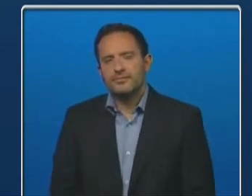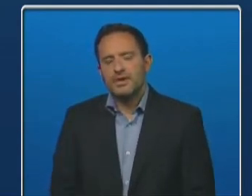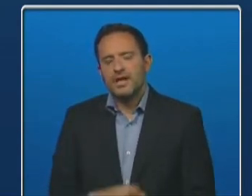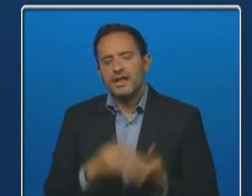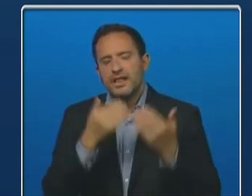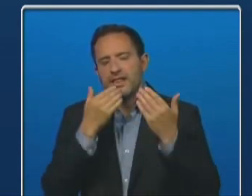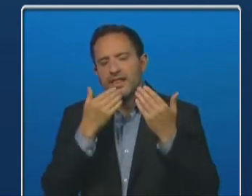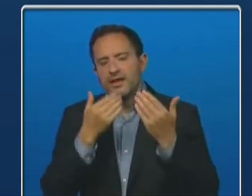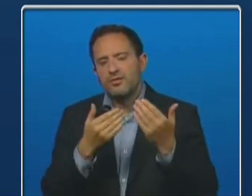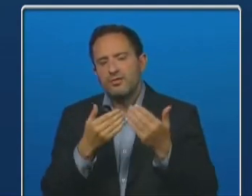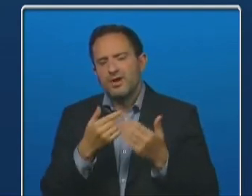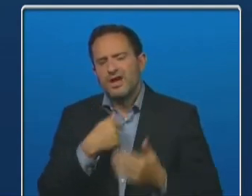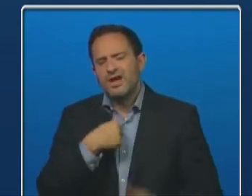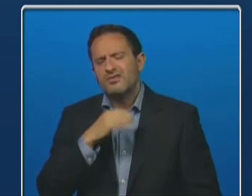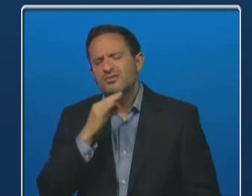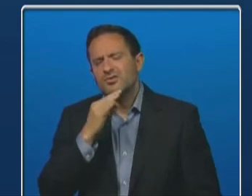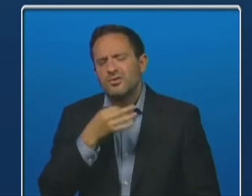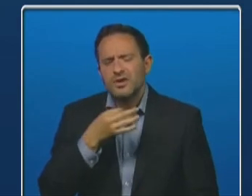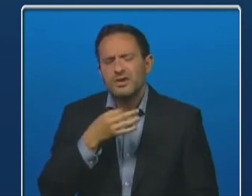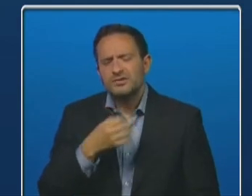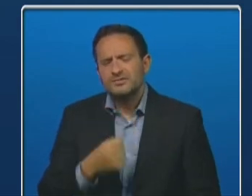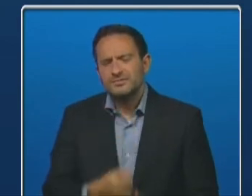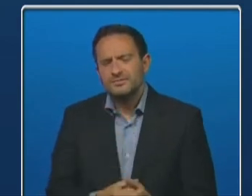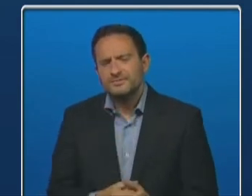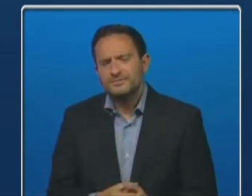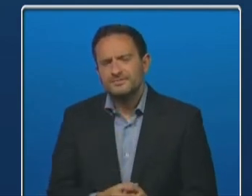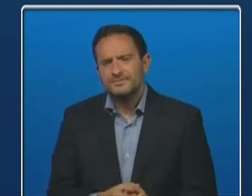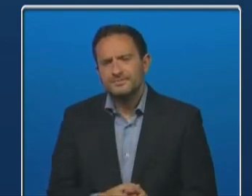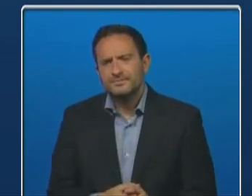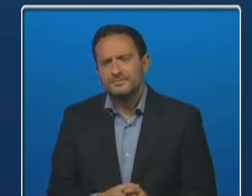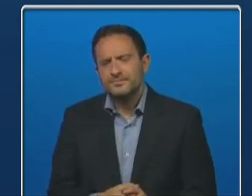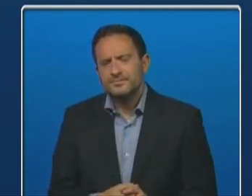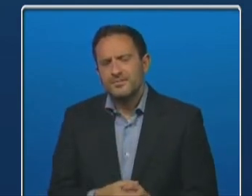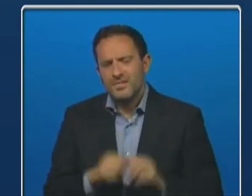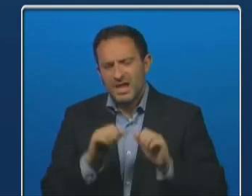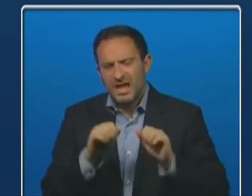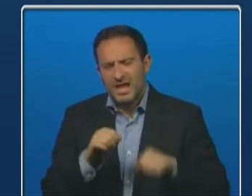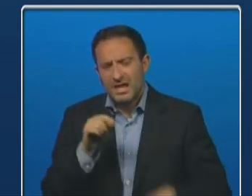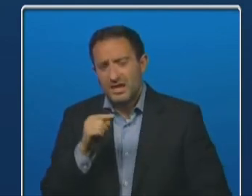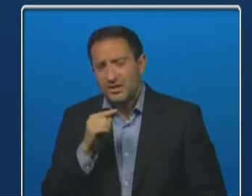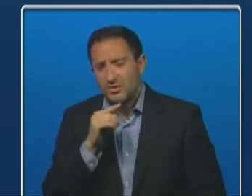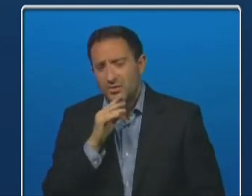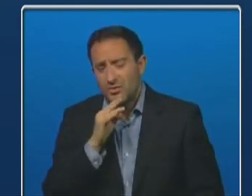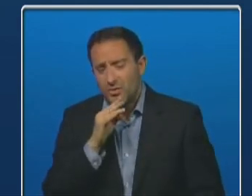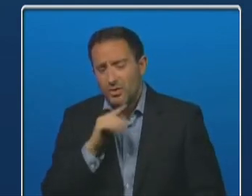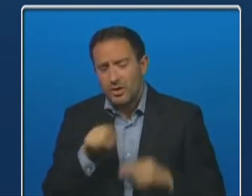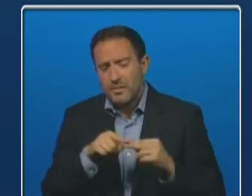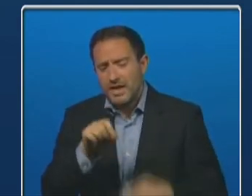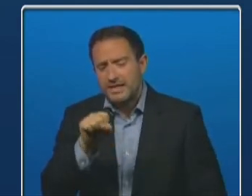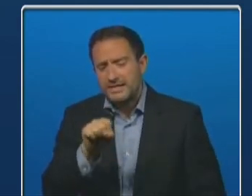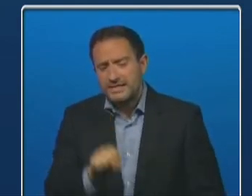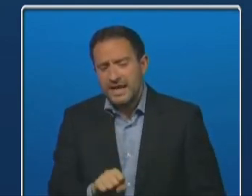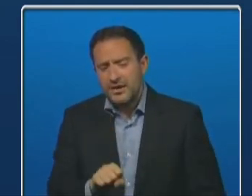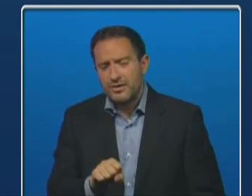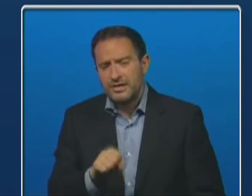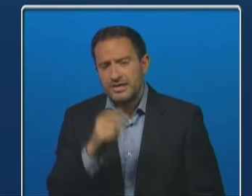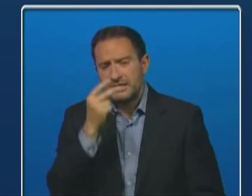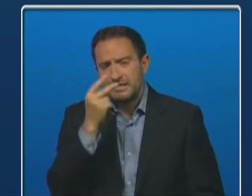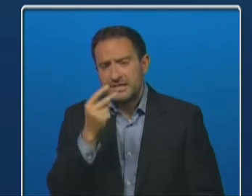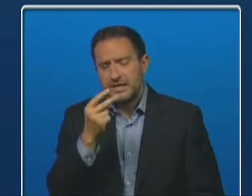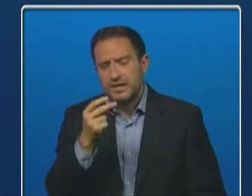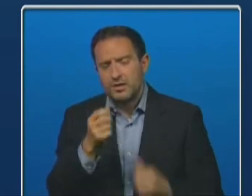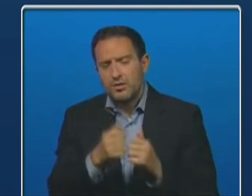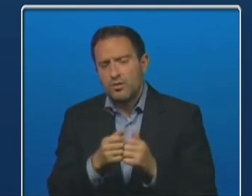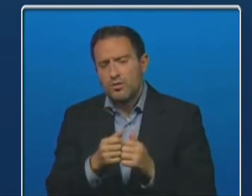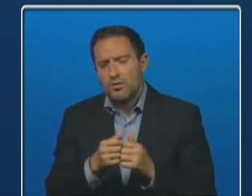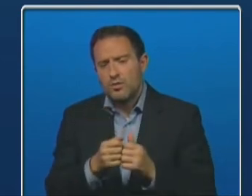Thank you. I was wondering if you could talk about what the South is seeing as far as